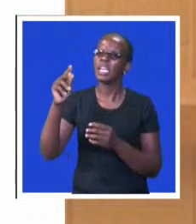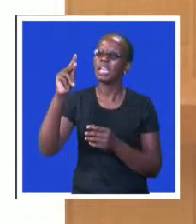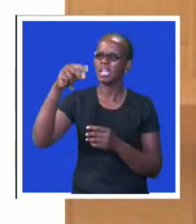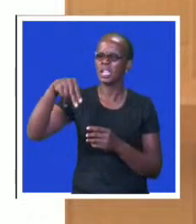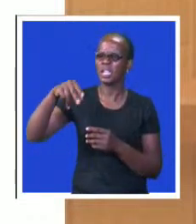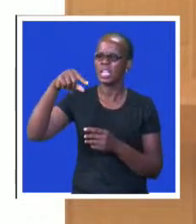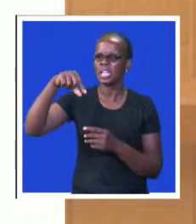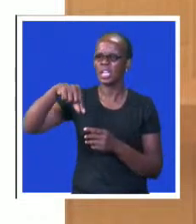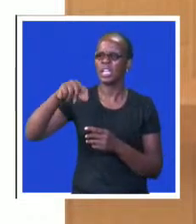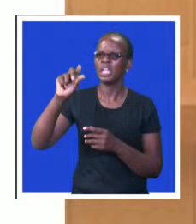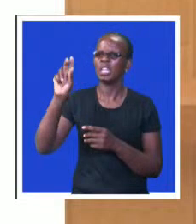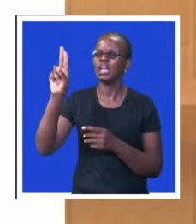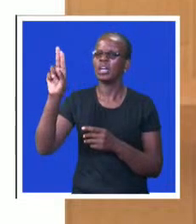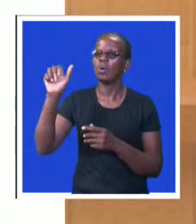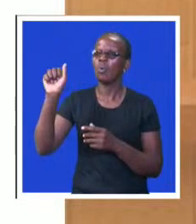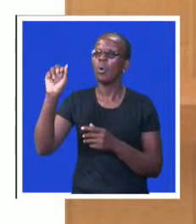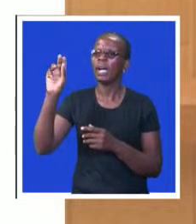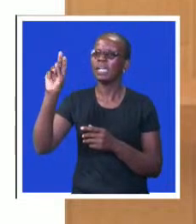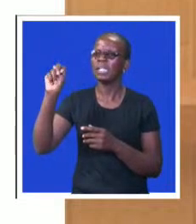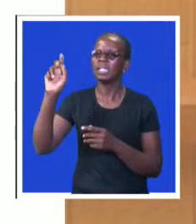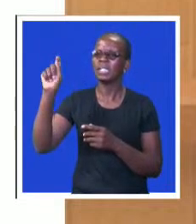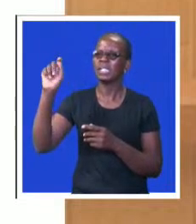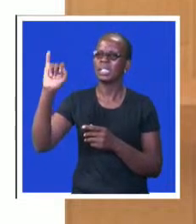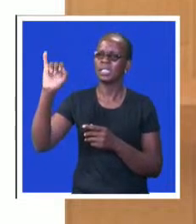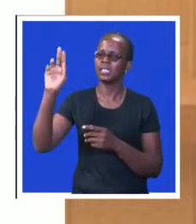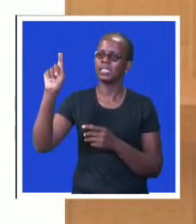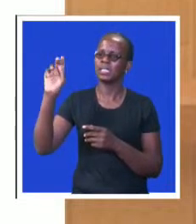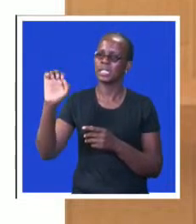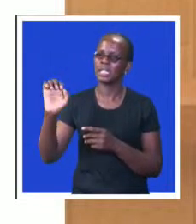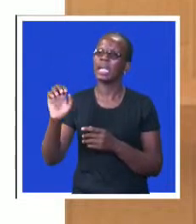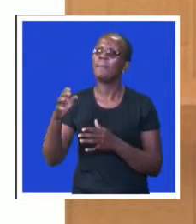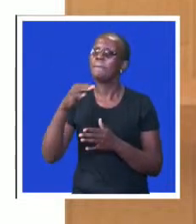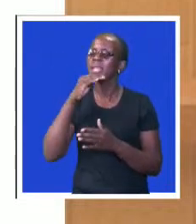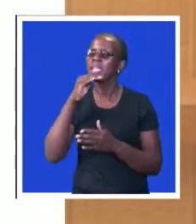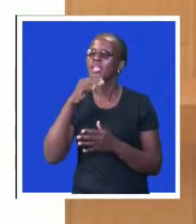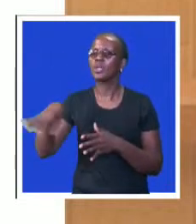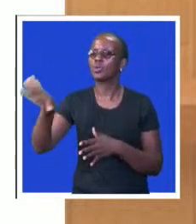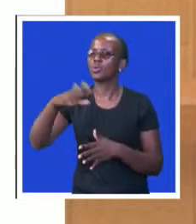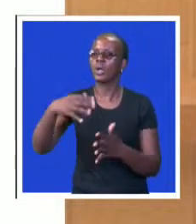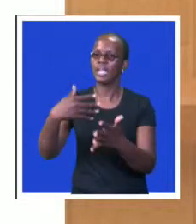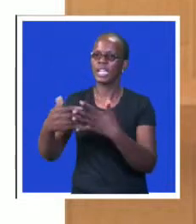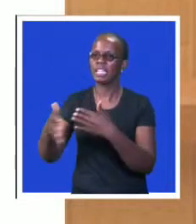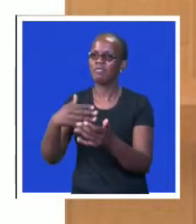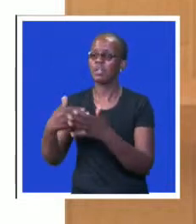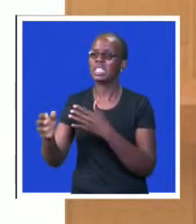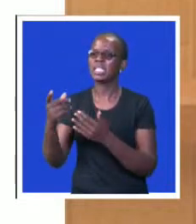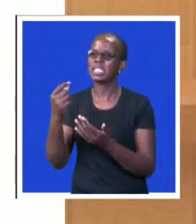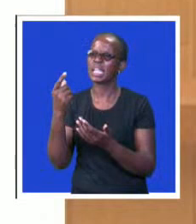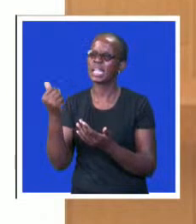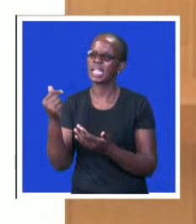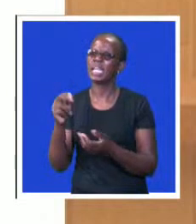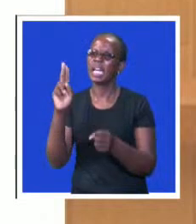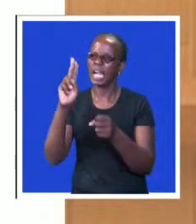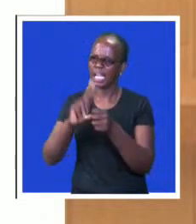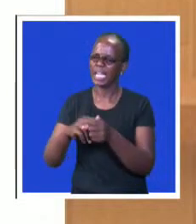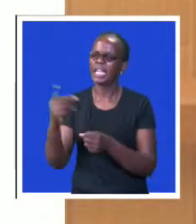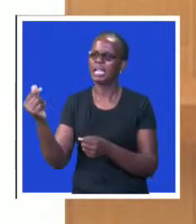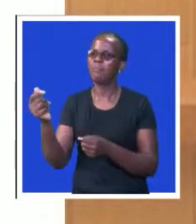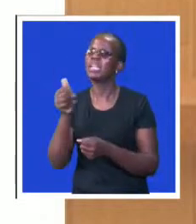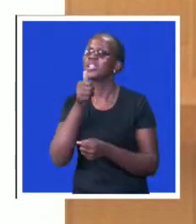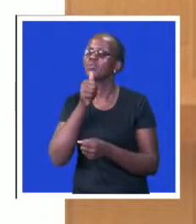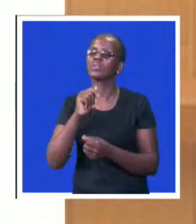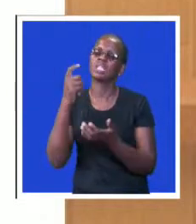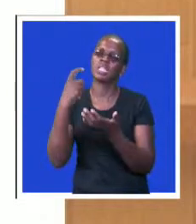the rice, the quantity of the items that we are buying, and their prices. Here we have